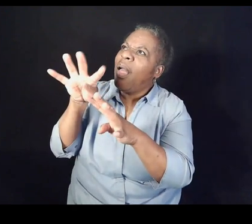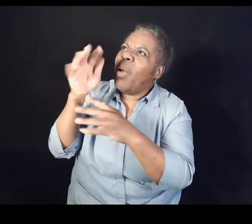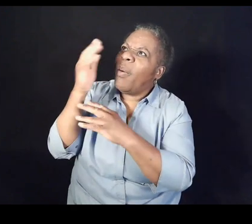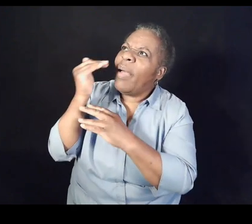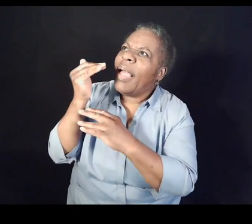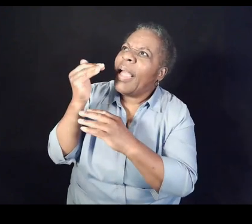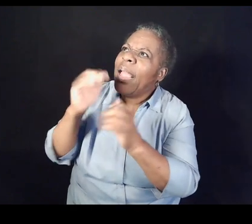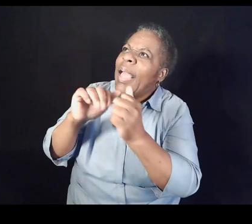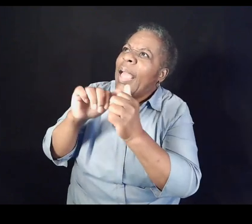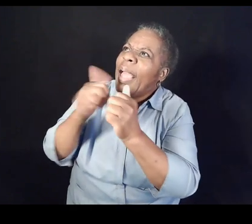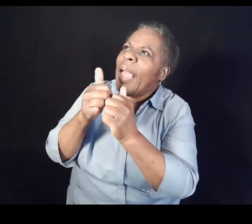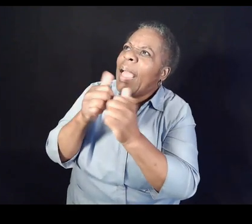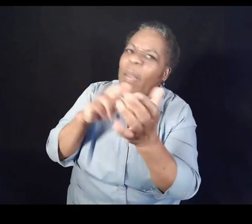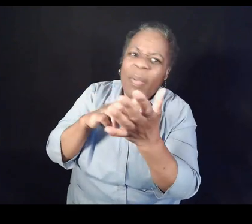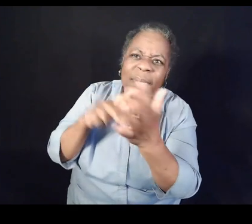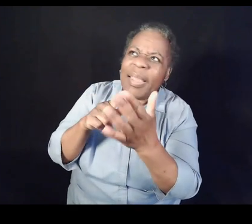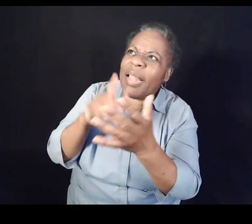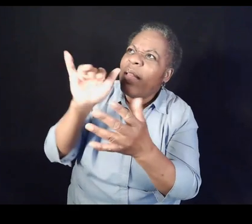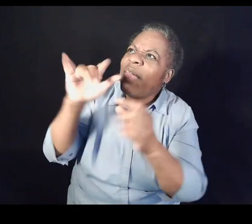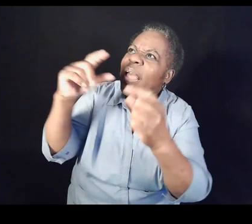they were seeing and feeling.